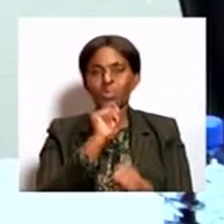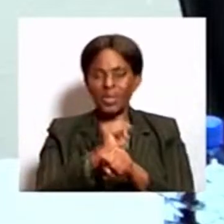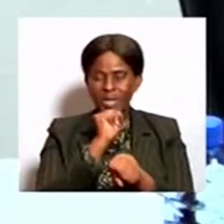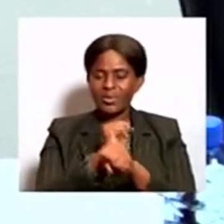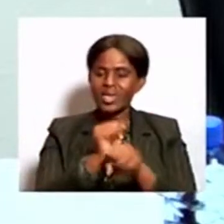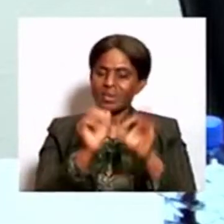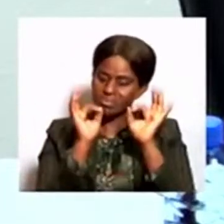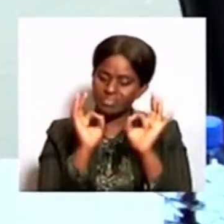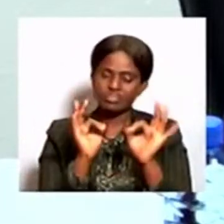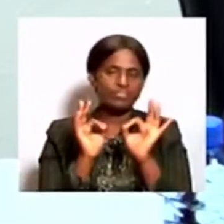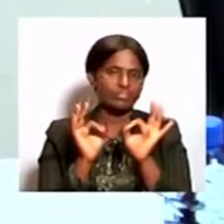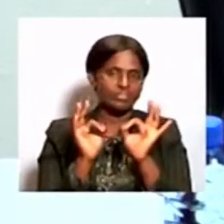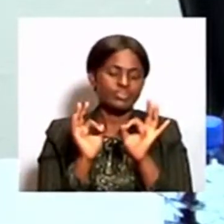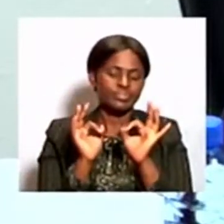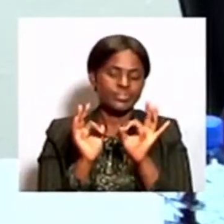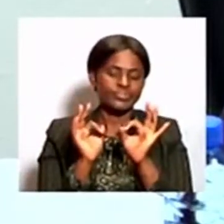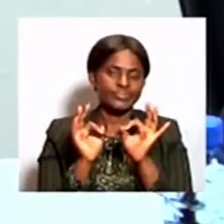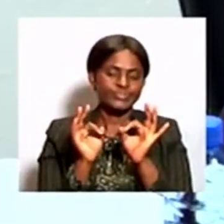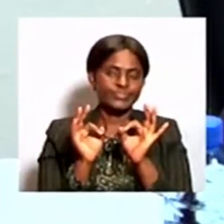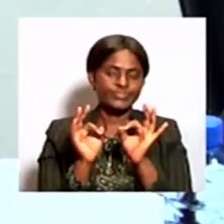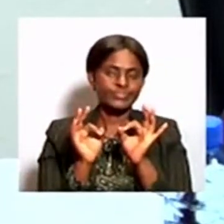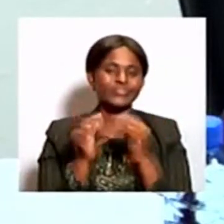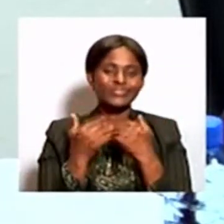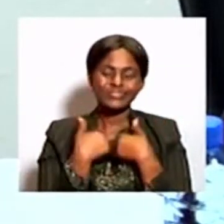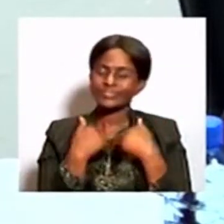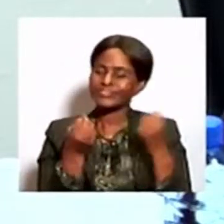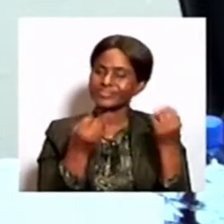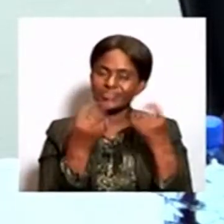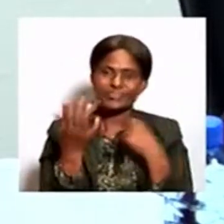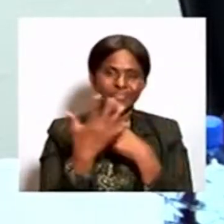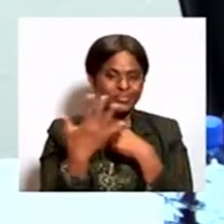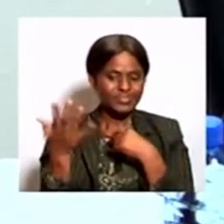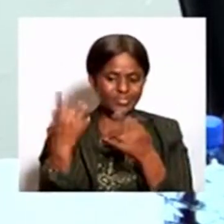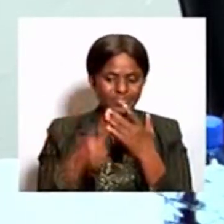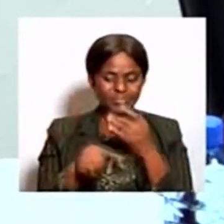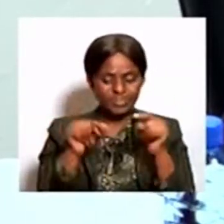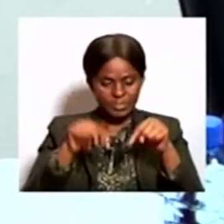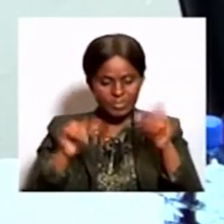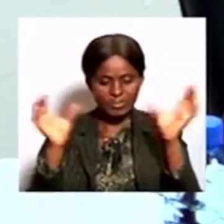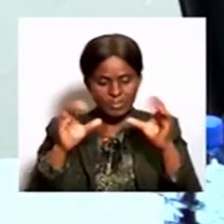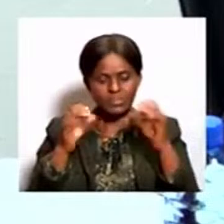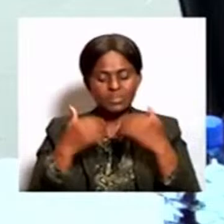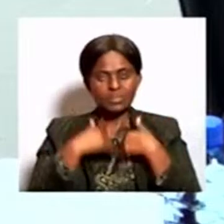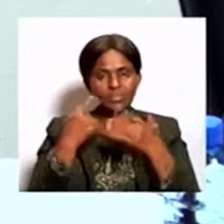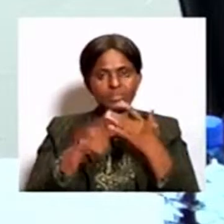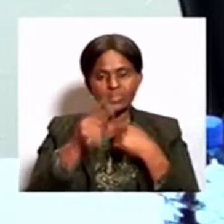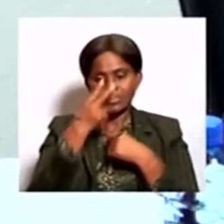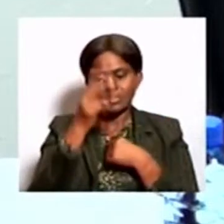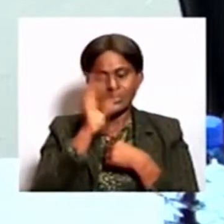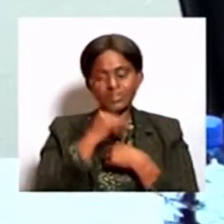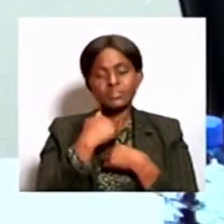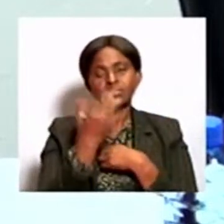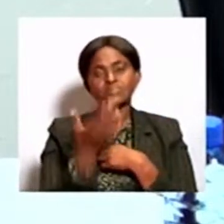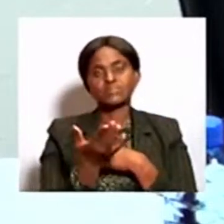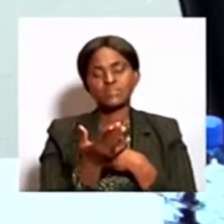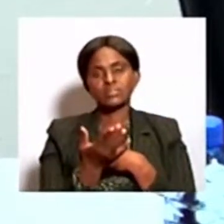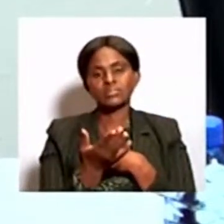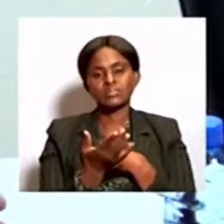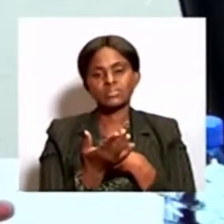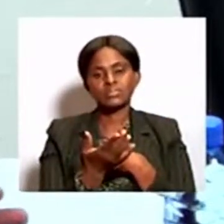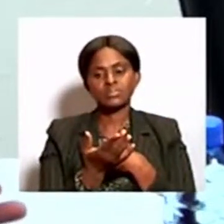order. There are a lot of things that this committee has noticed, and